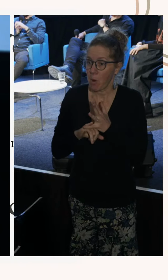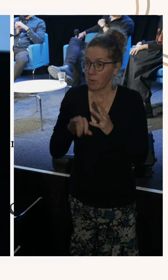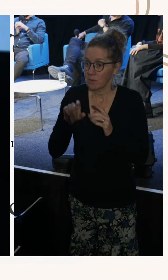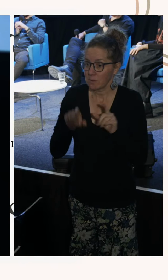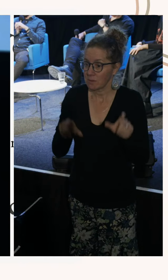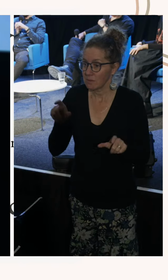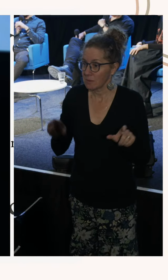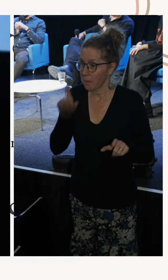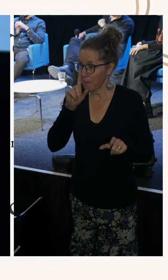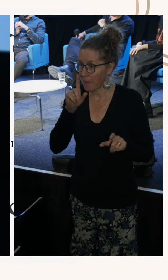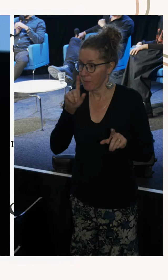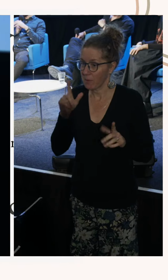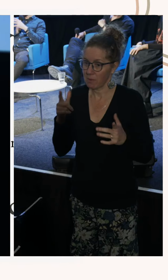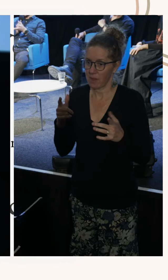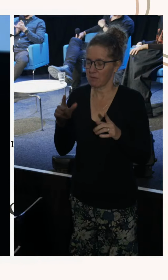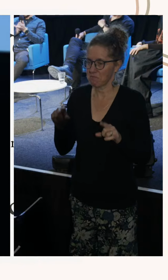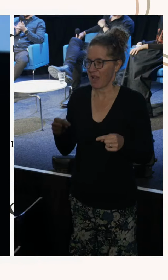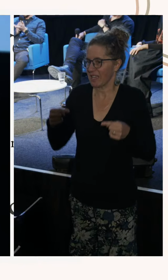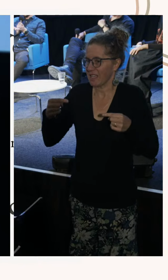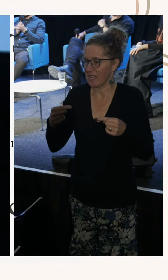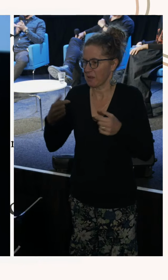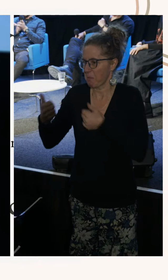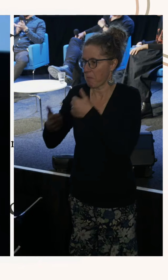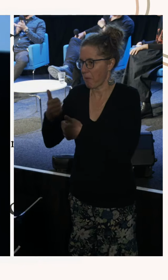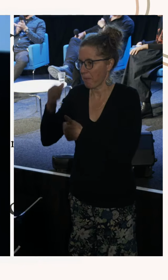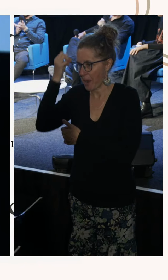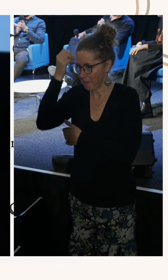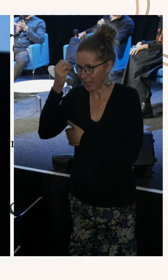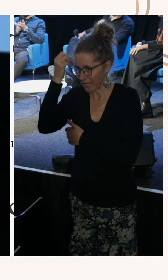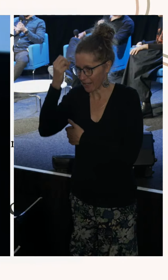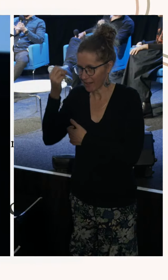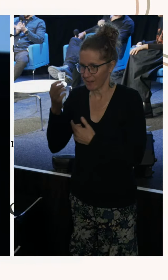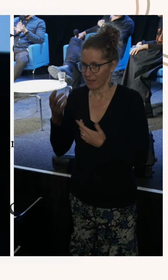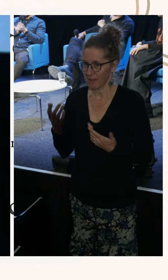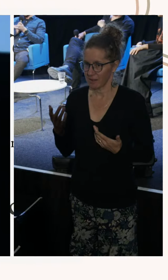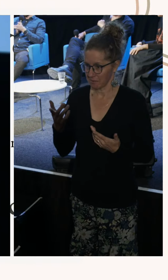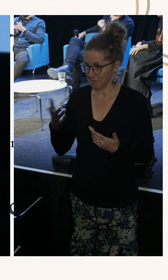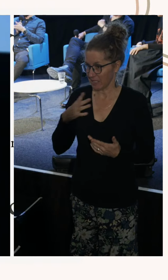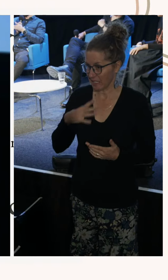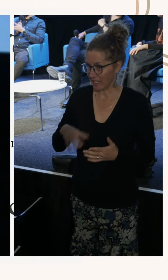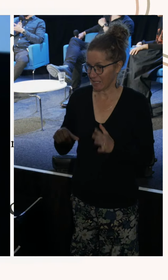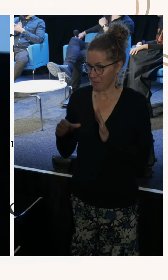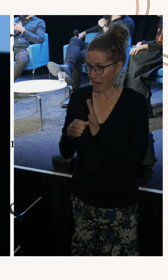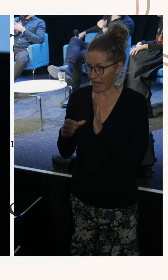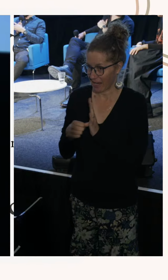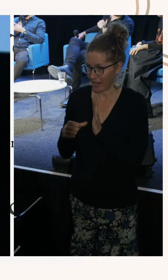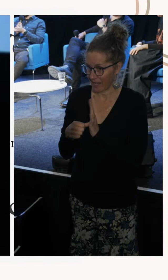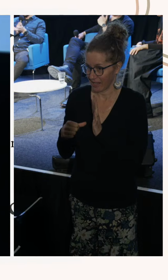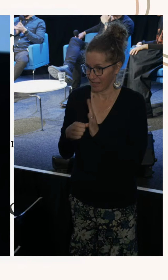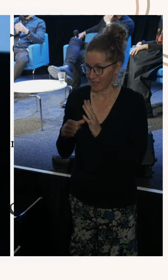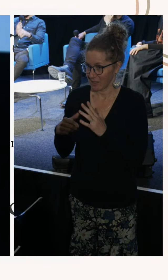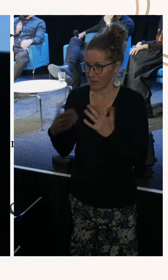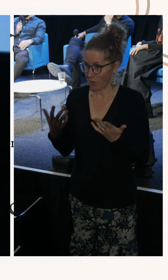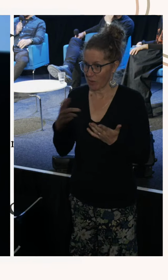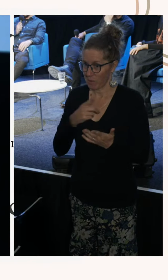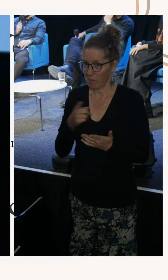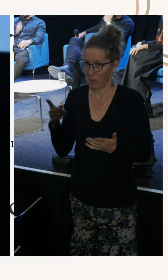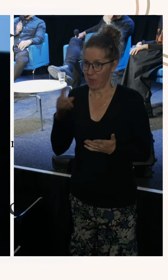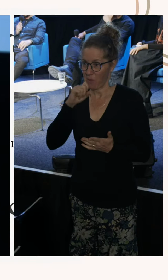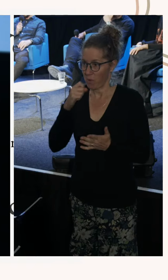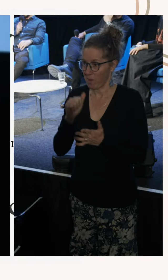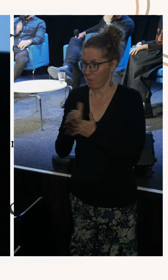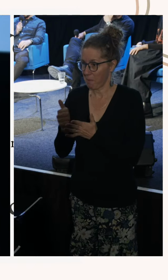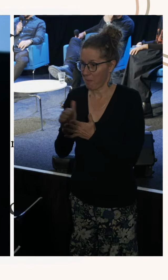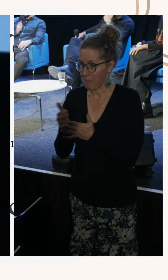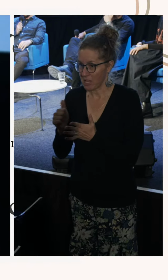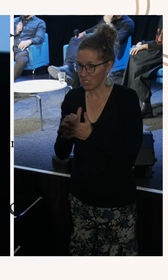contrary to popular opinion, are just like the rest of us, and do need money. So they will